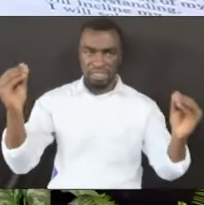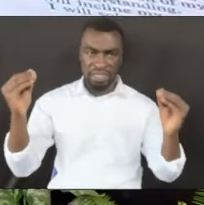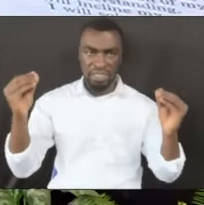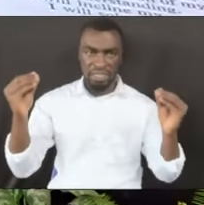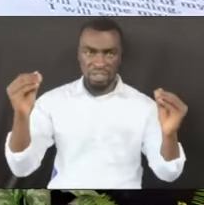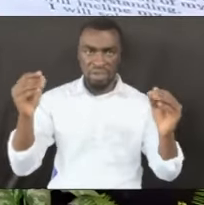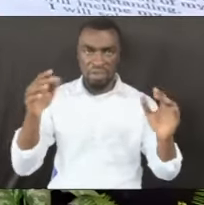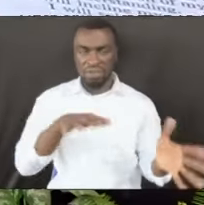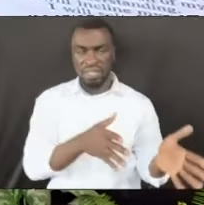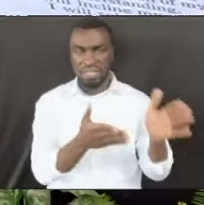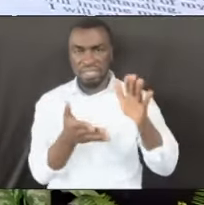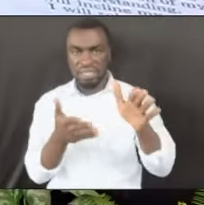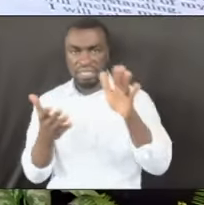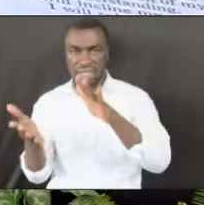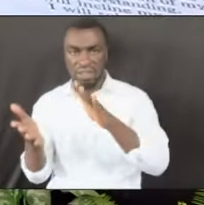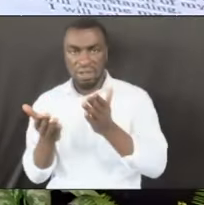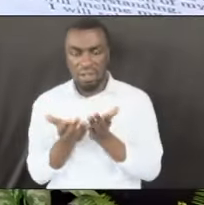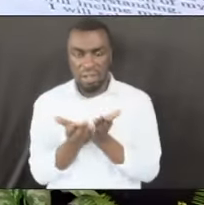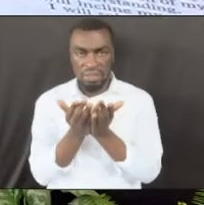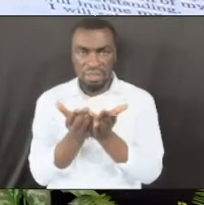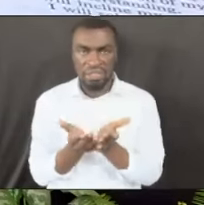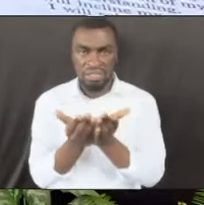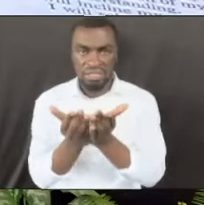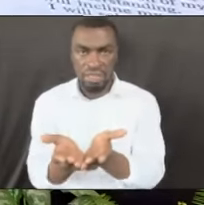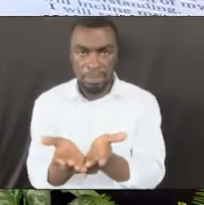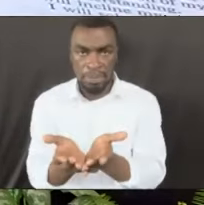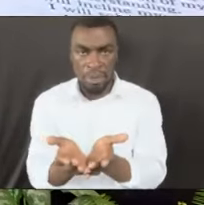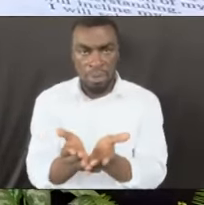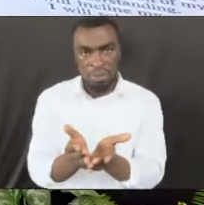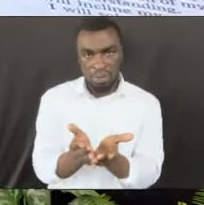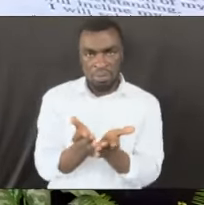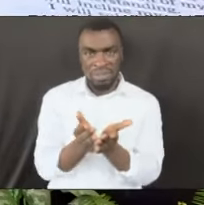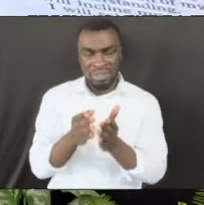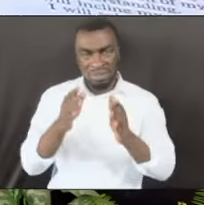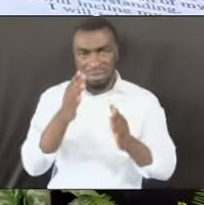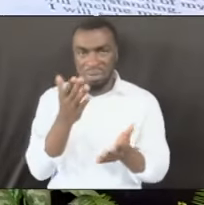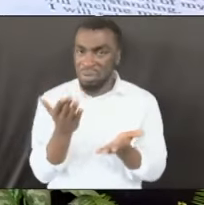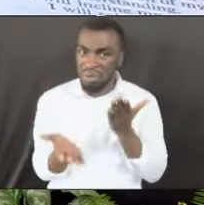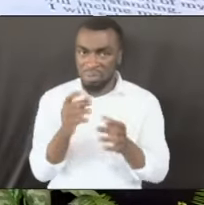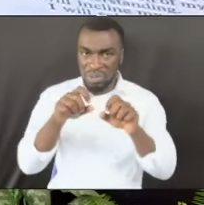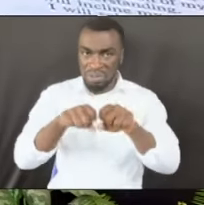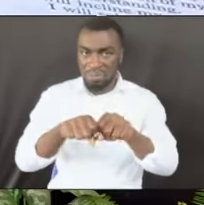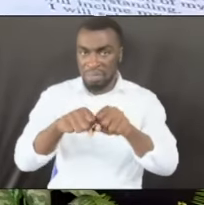sea, so that the ship was about to be broken up.